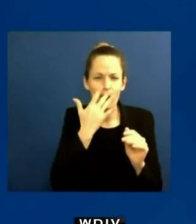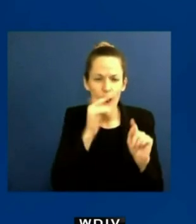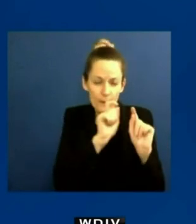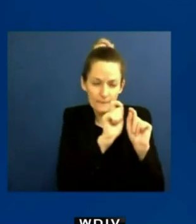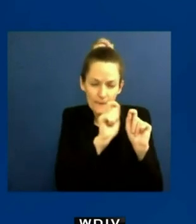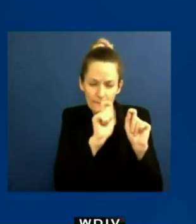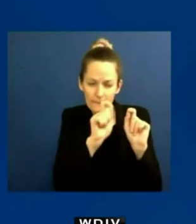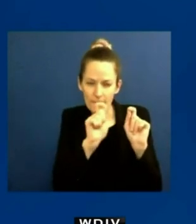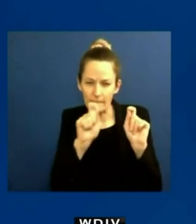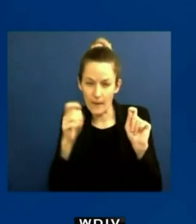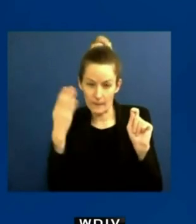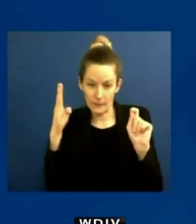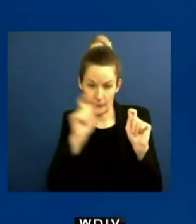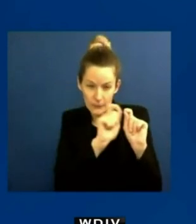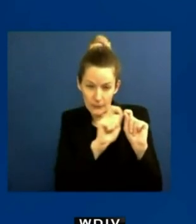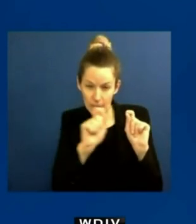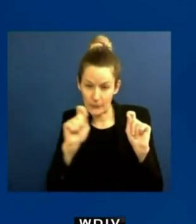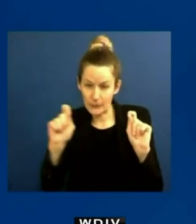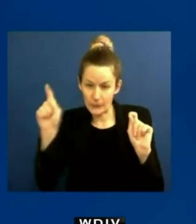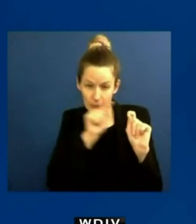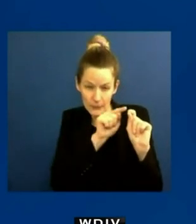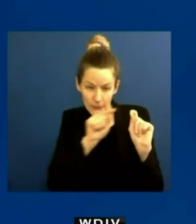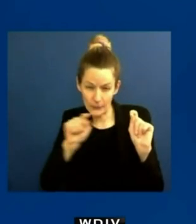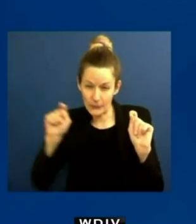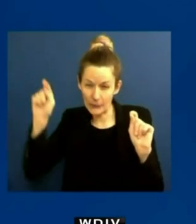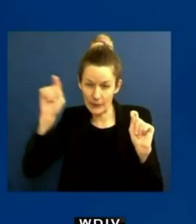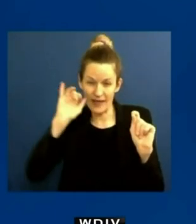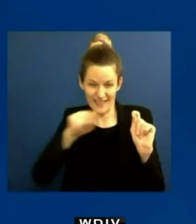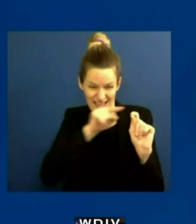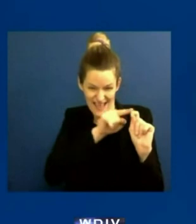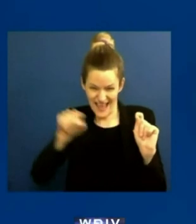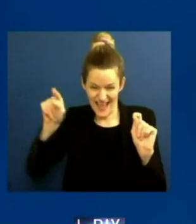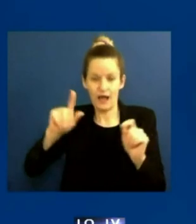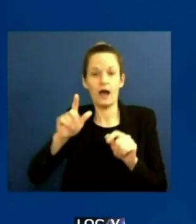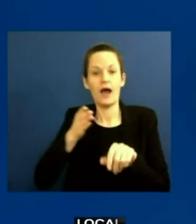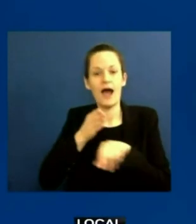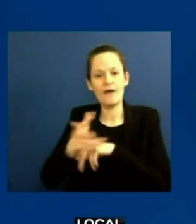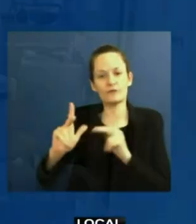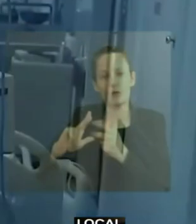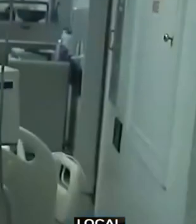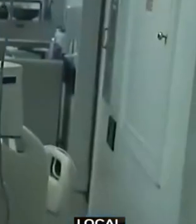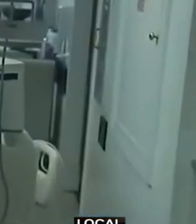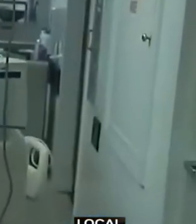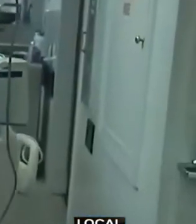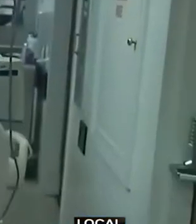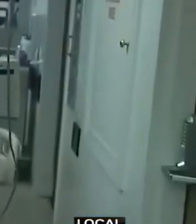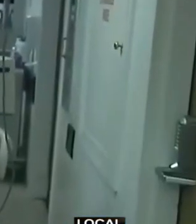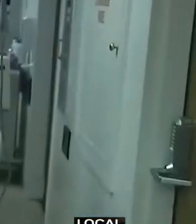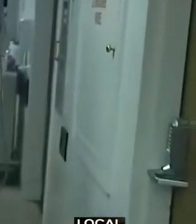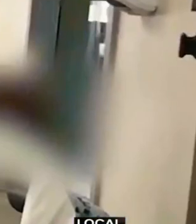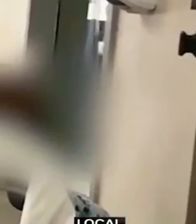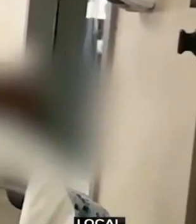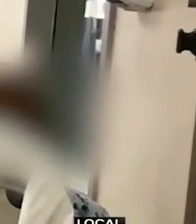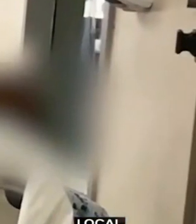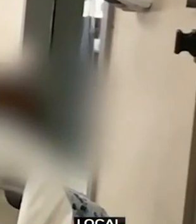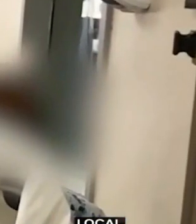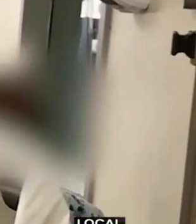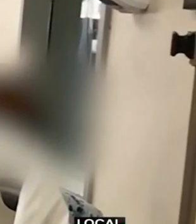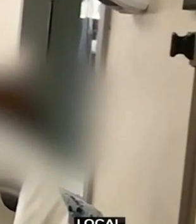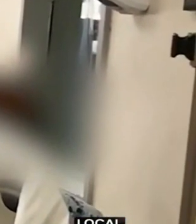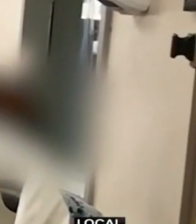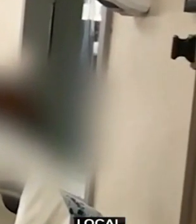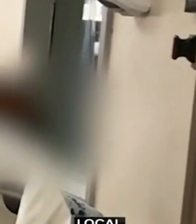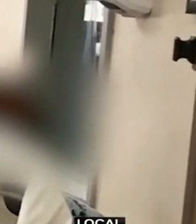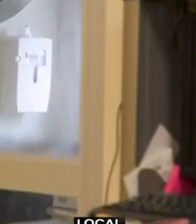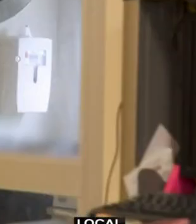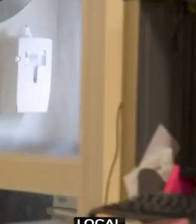who have received their booster dose, represented by the solid blue line at the bottom of the graph. While cases appear to have peaked in some